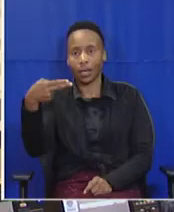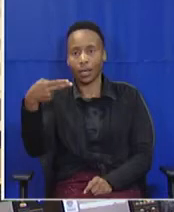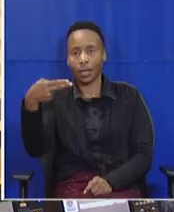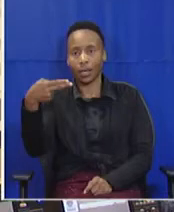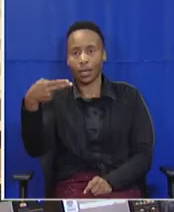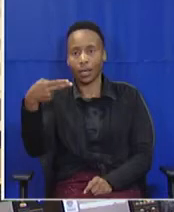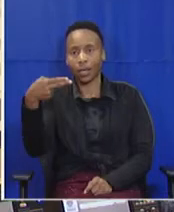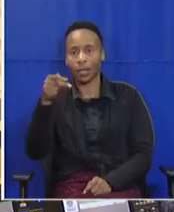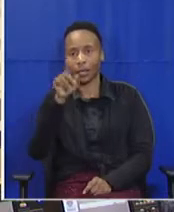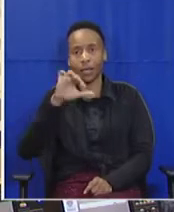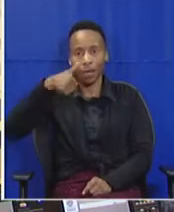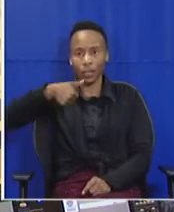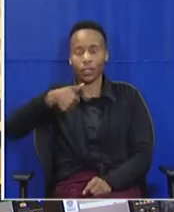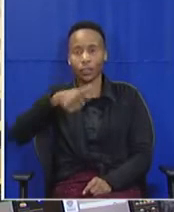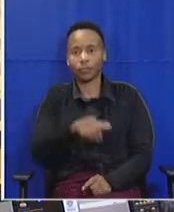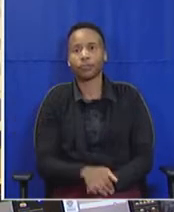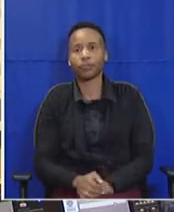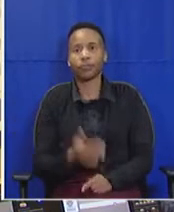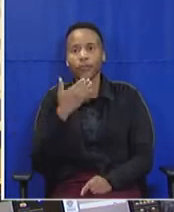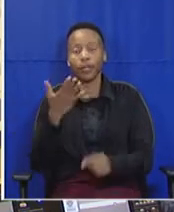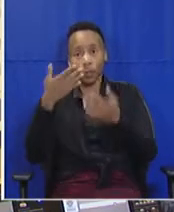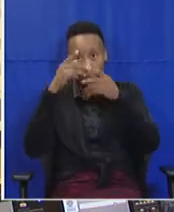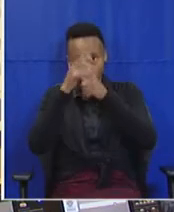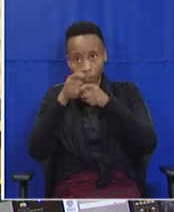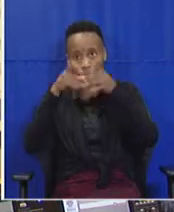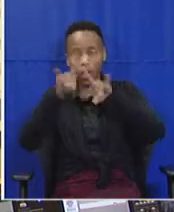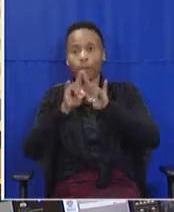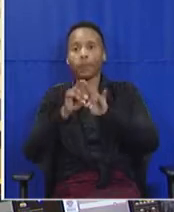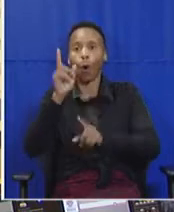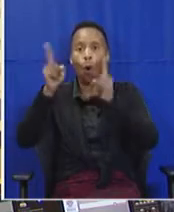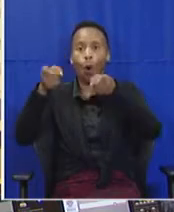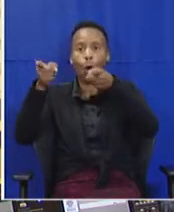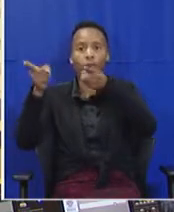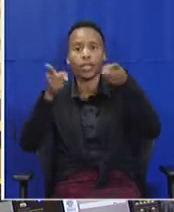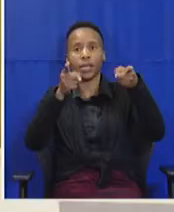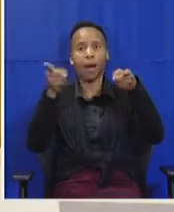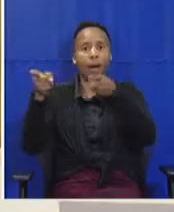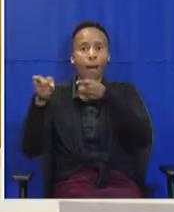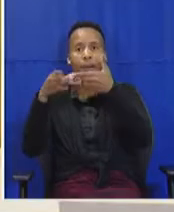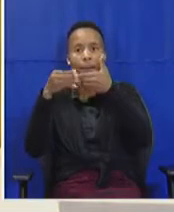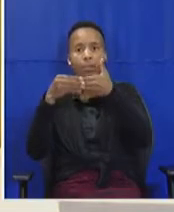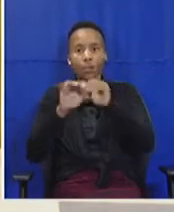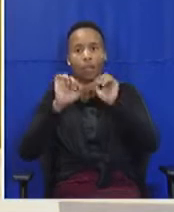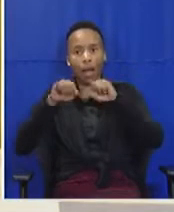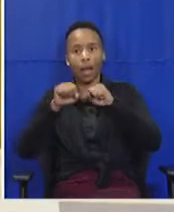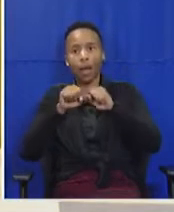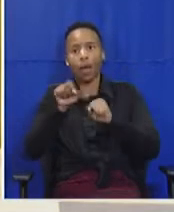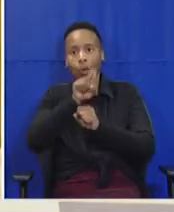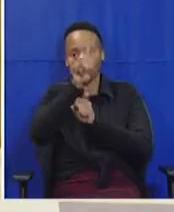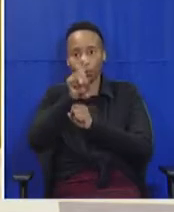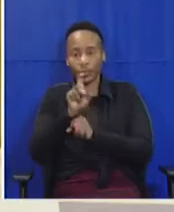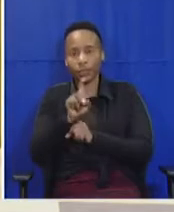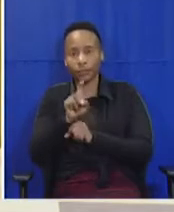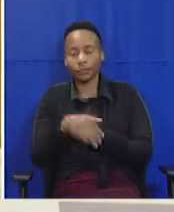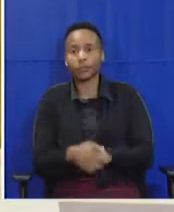Thank you, Honorable Chairperson. Honorable Chair. Order, honorable members. Can we allow Honorable Singh to pose the question? Yes.